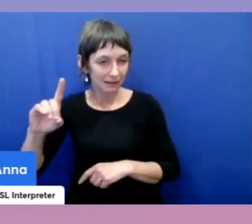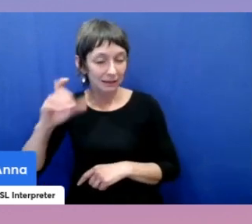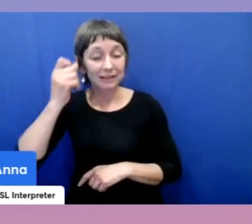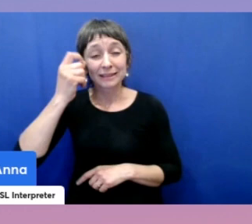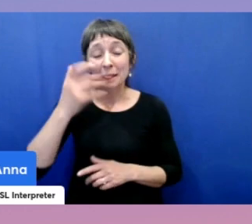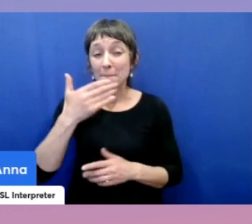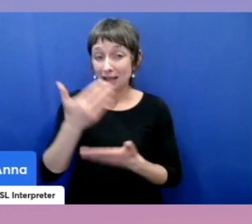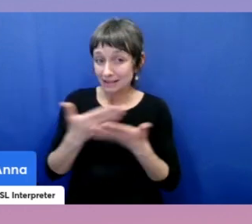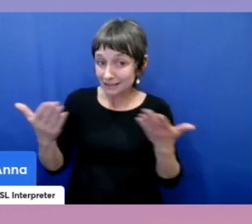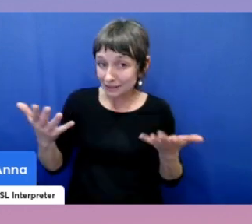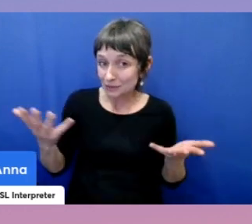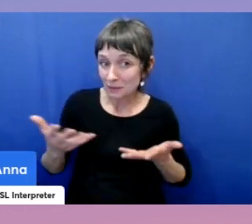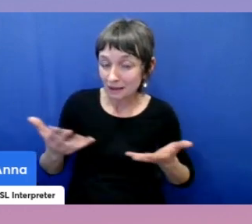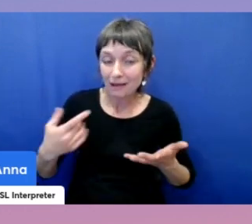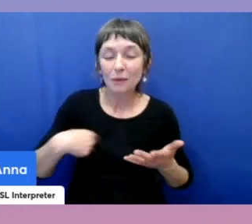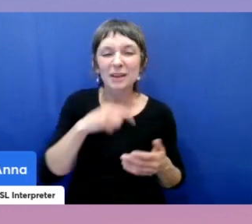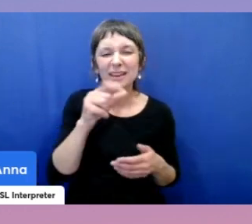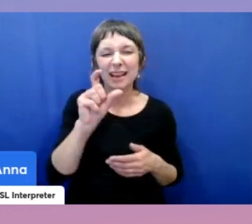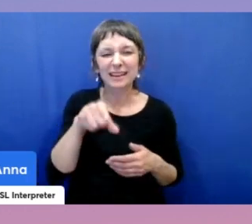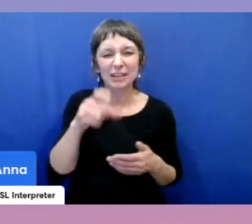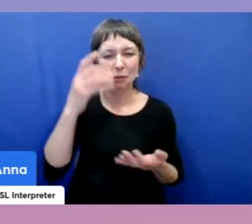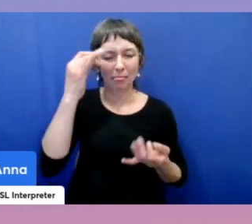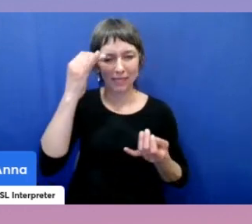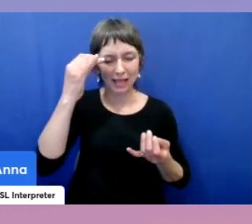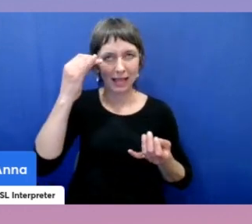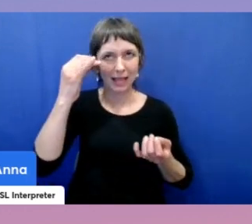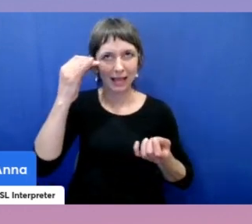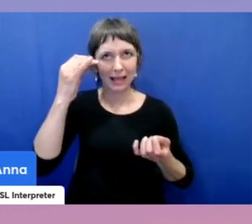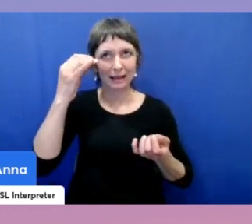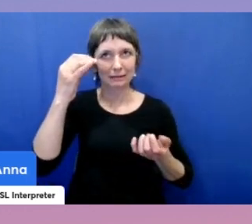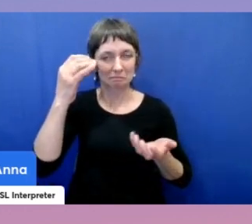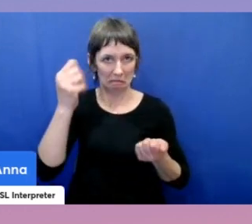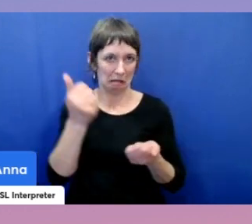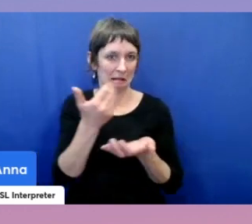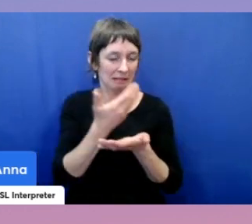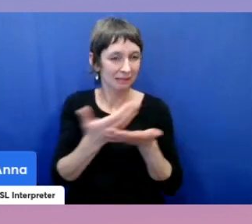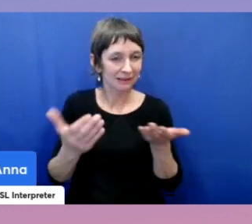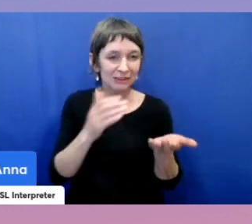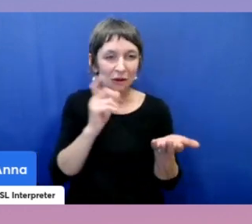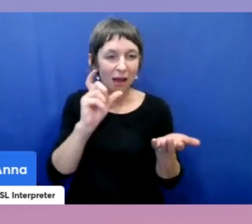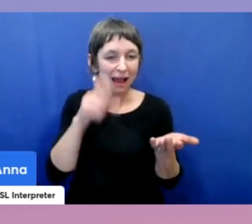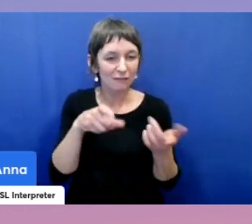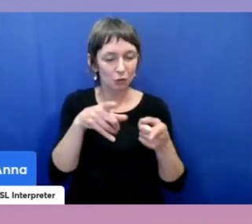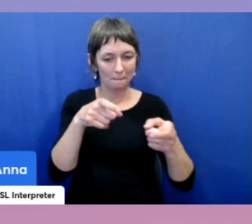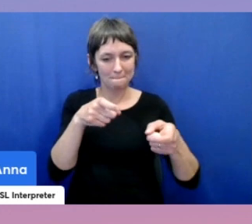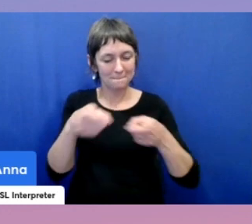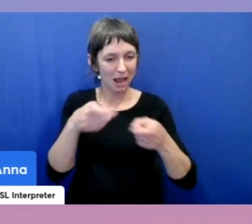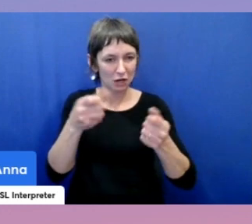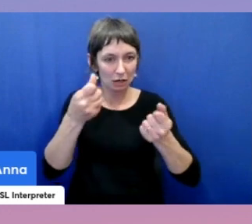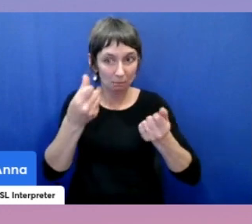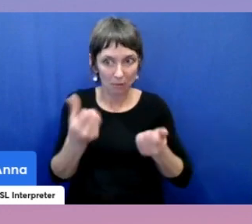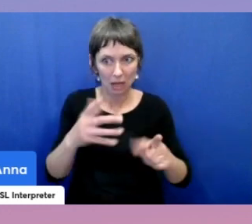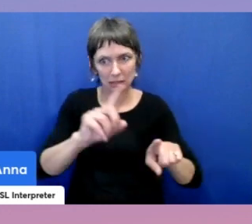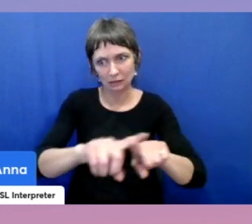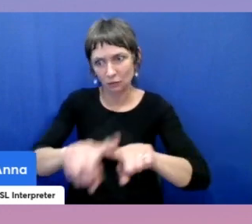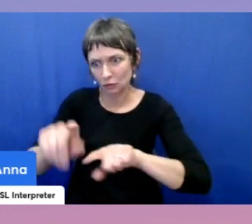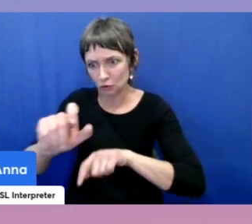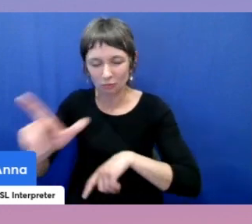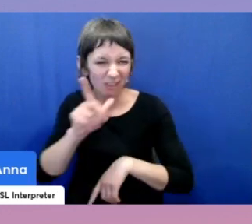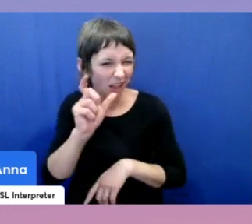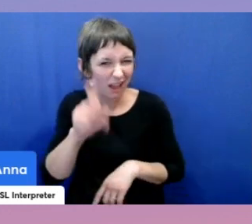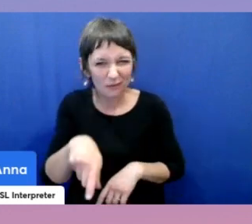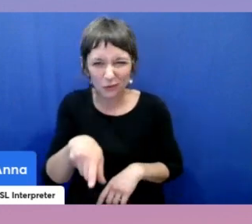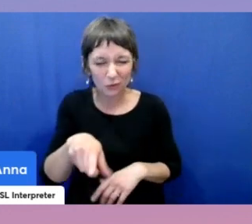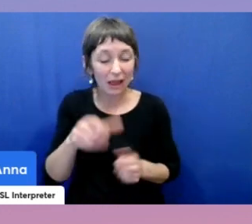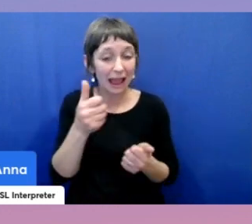thing is we didn't need to think any tools. We didn't need to manage many tools. Everything in